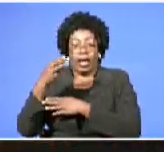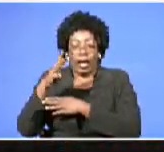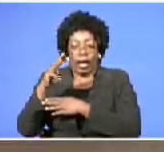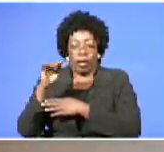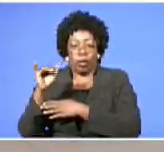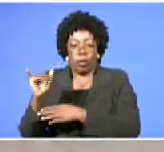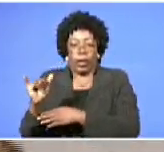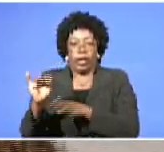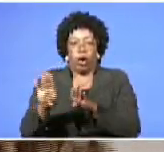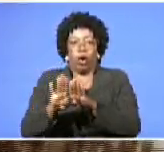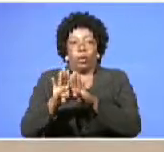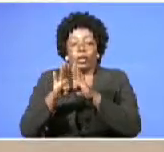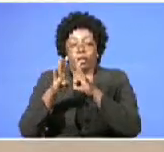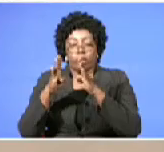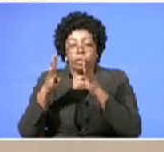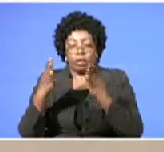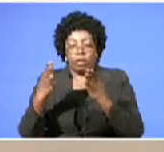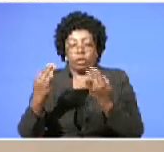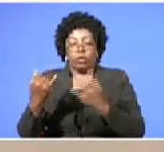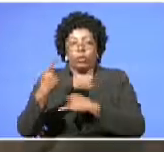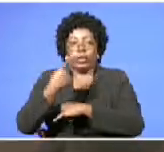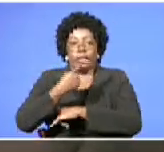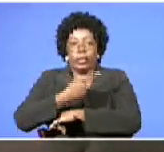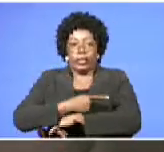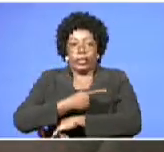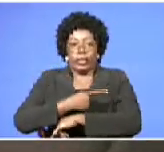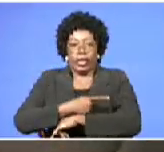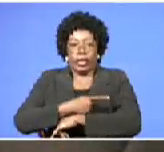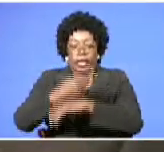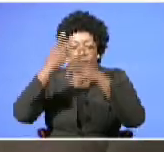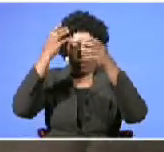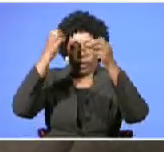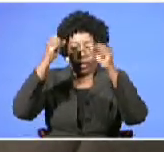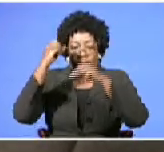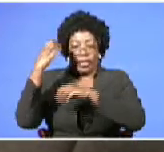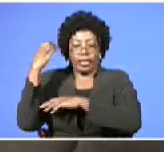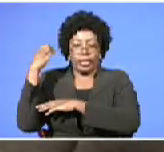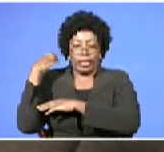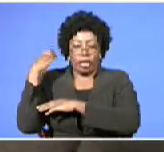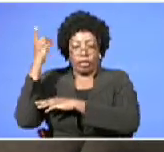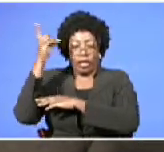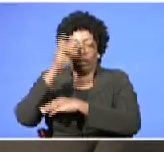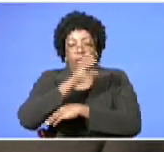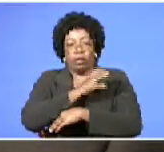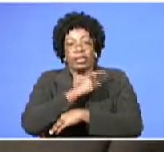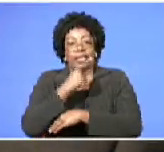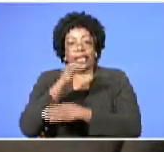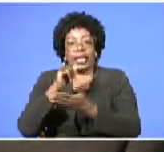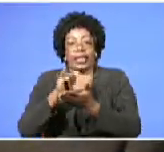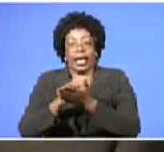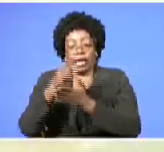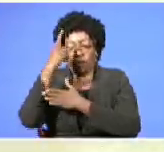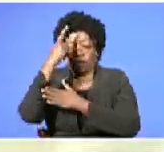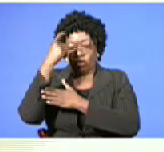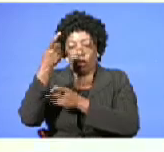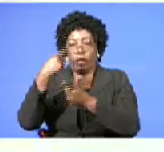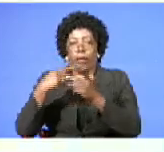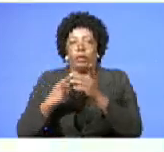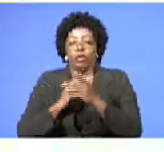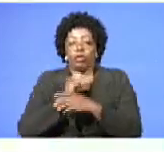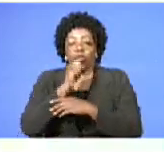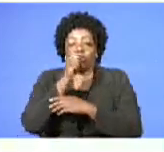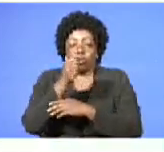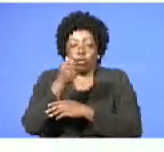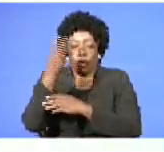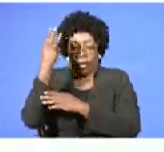today, joining countless others here in the Capitol. President and CEO Daniel Cornish says it was a dream come true for him and